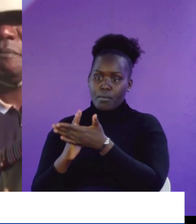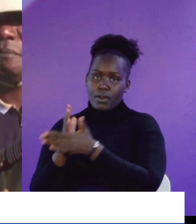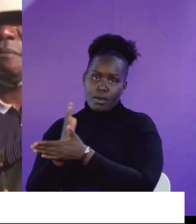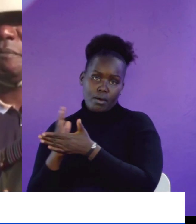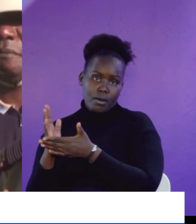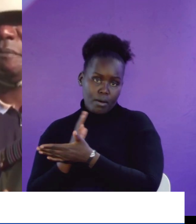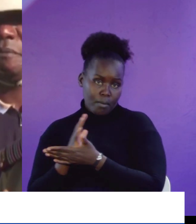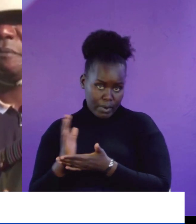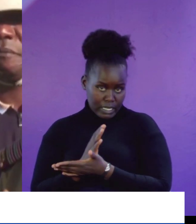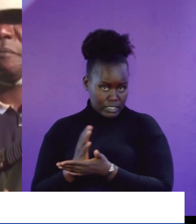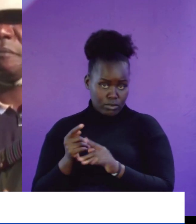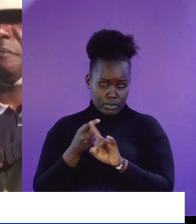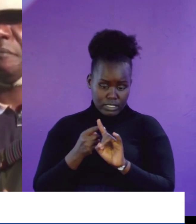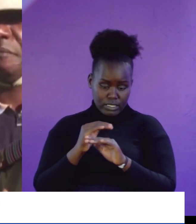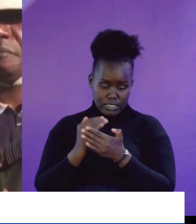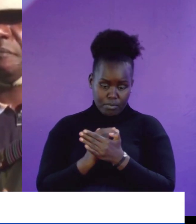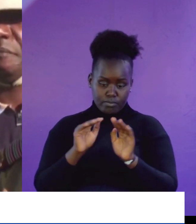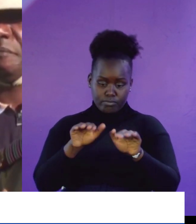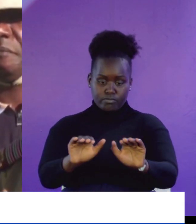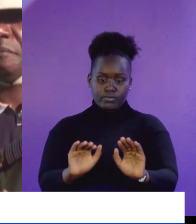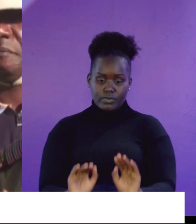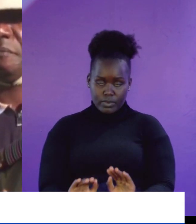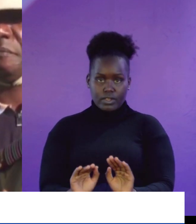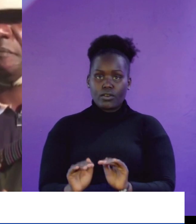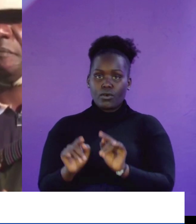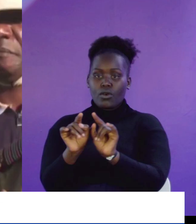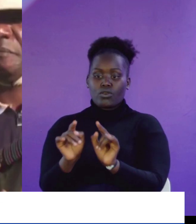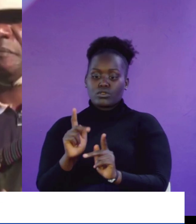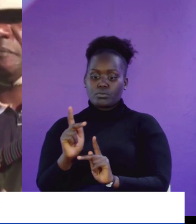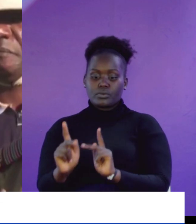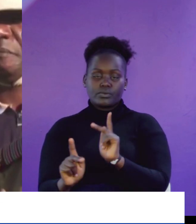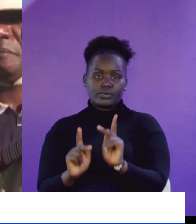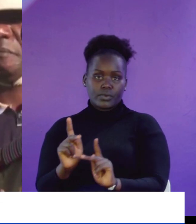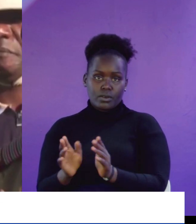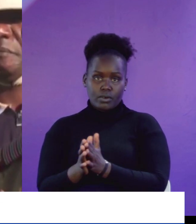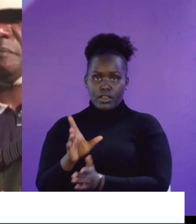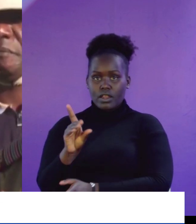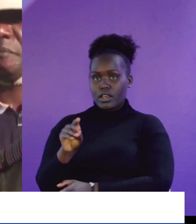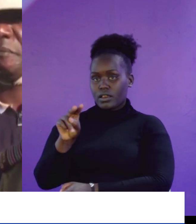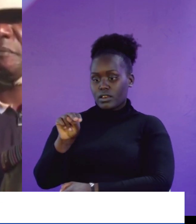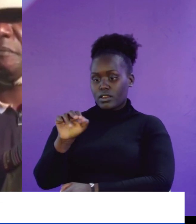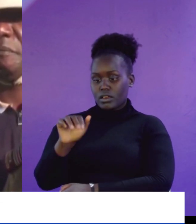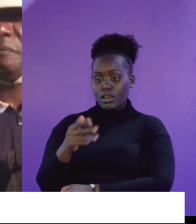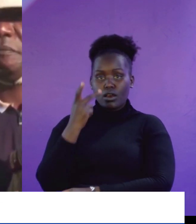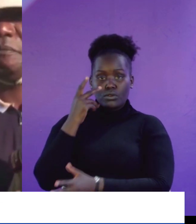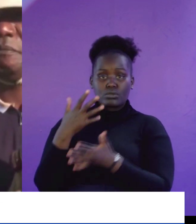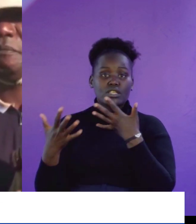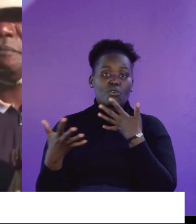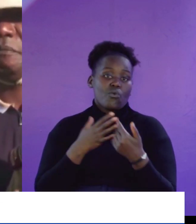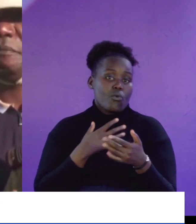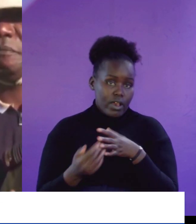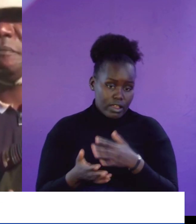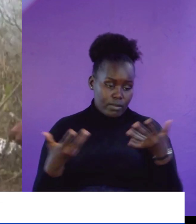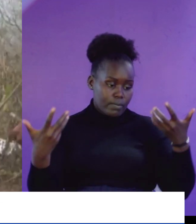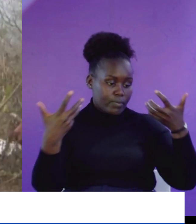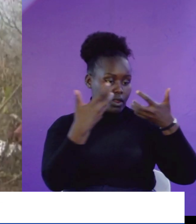some of the graves. So those ones will also be processed by DNA to see whether they match any of the